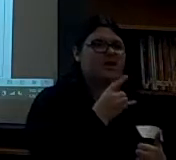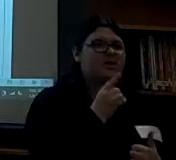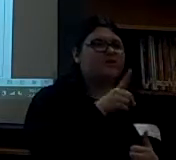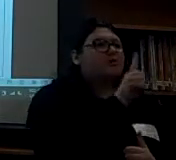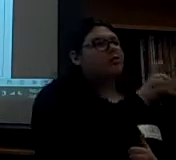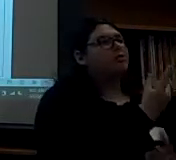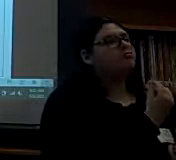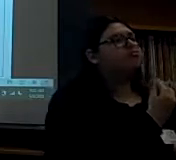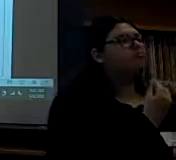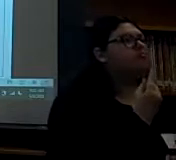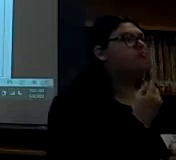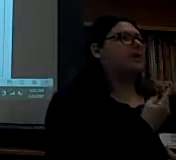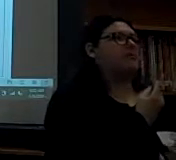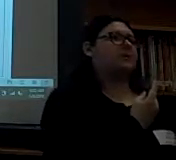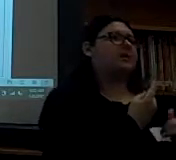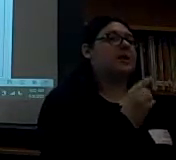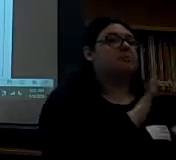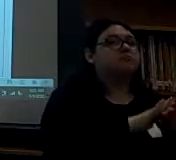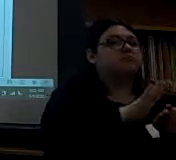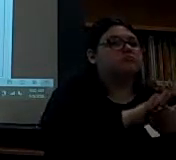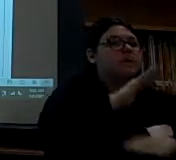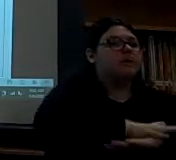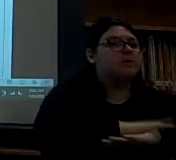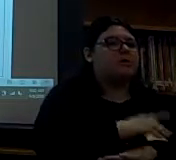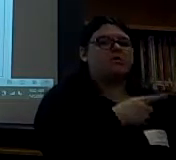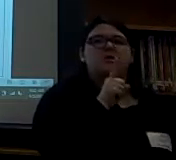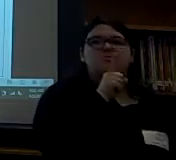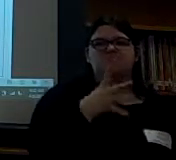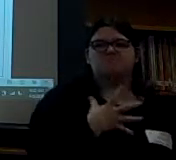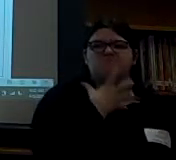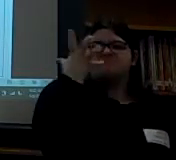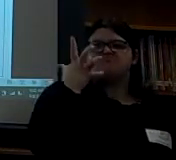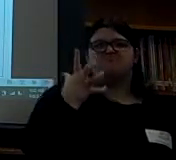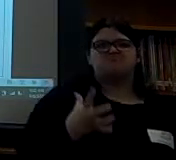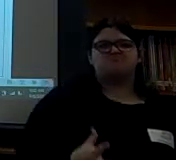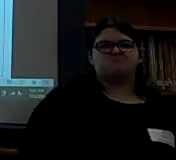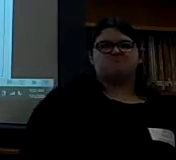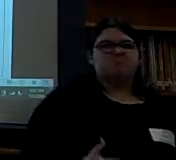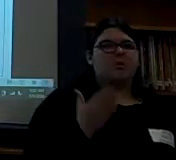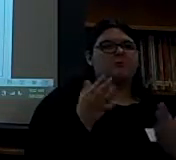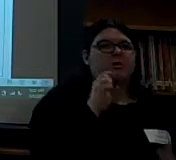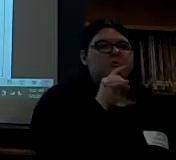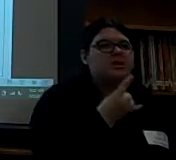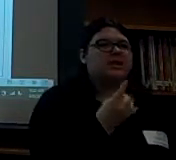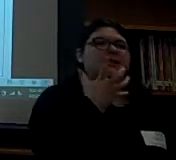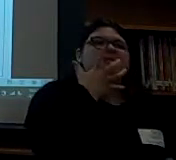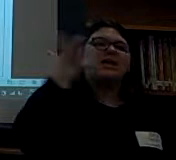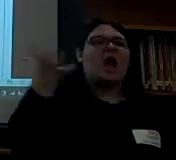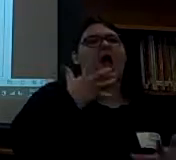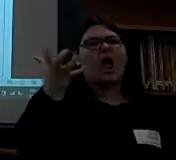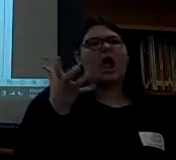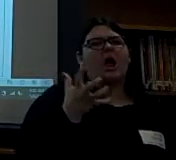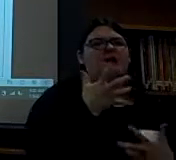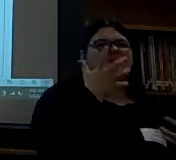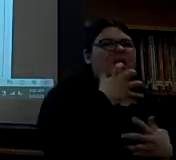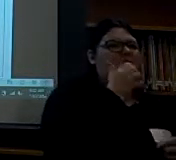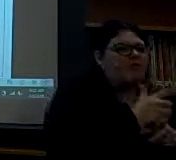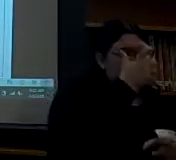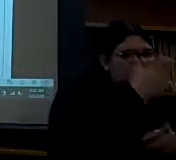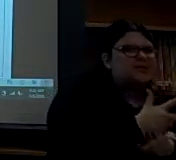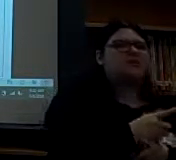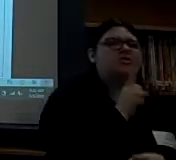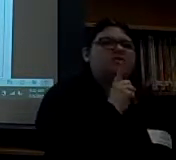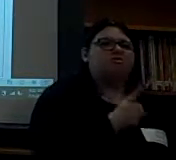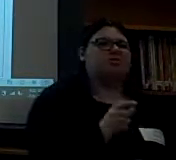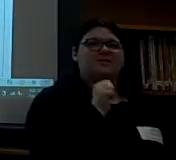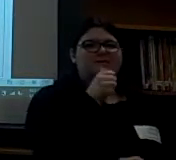you ask them to do something like clear the table, and they get really angry. Maybe these are the kids who yell at you or yell at a sibling. They become